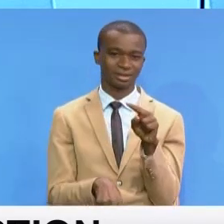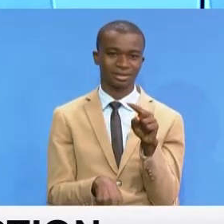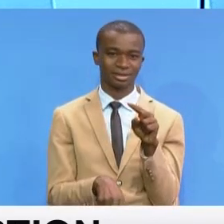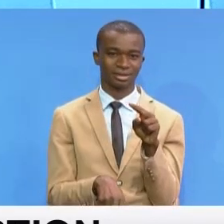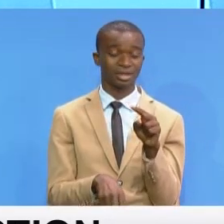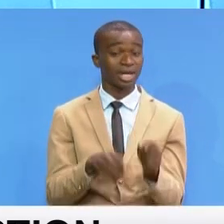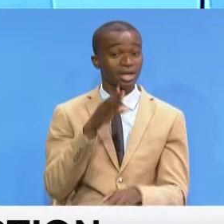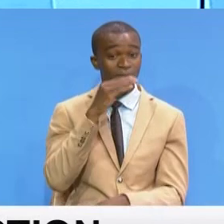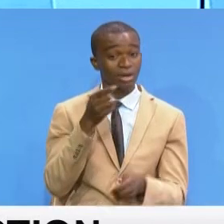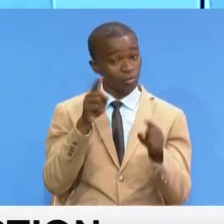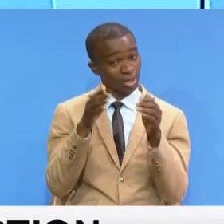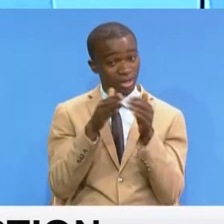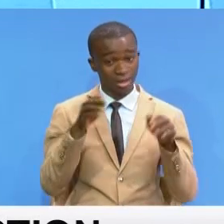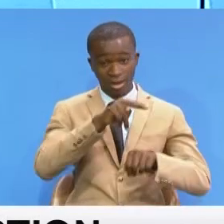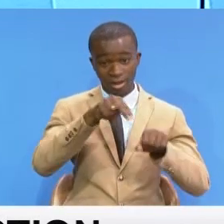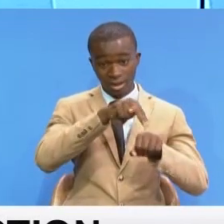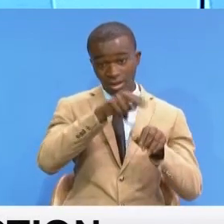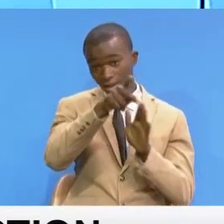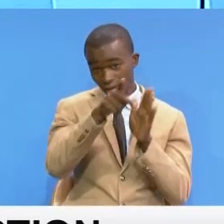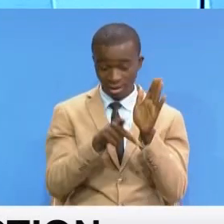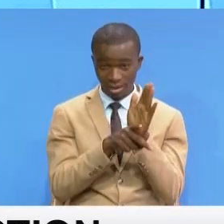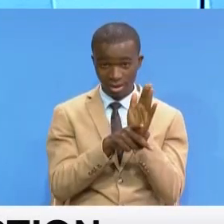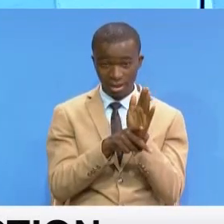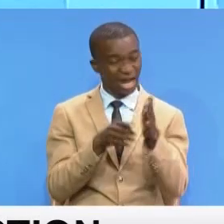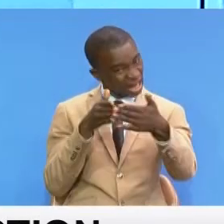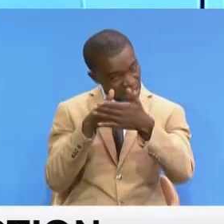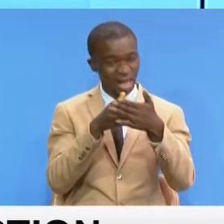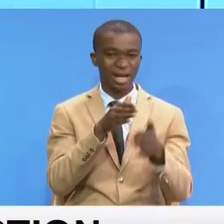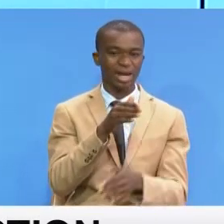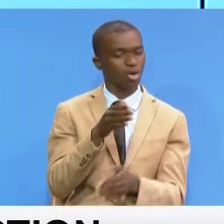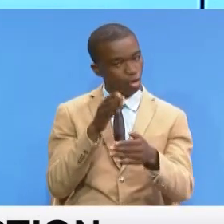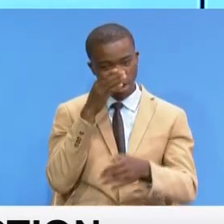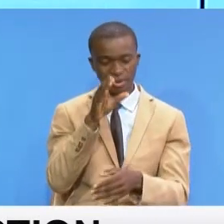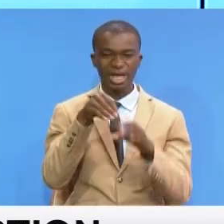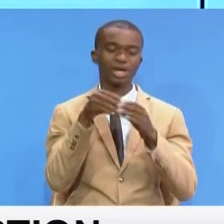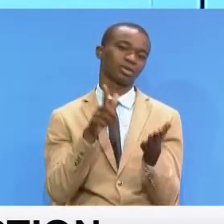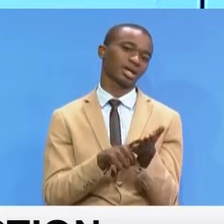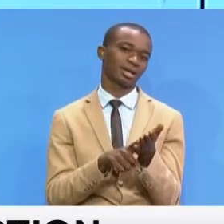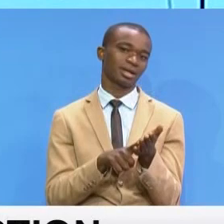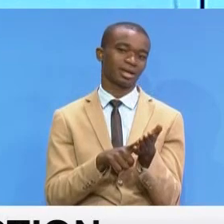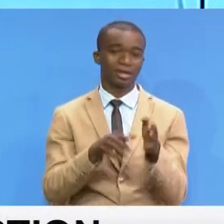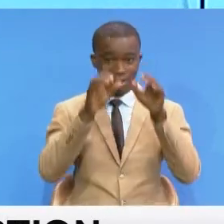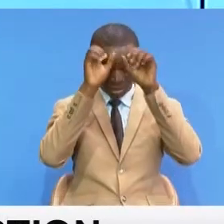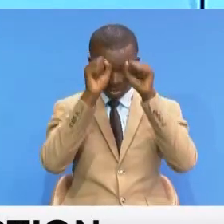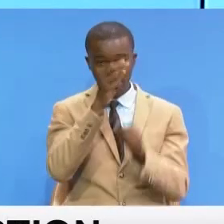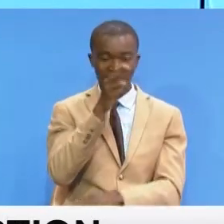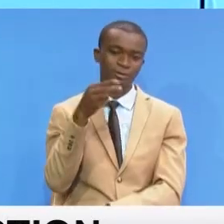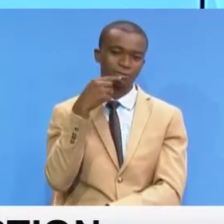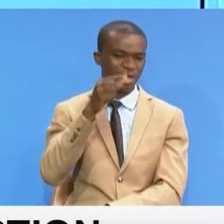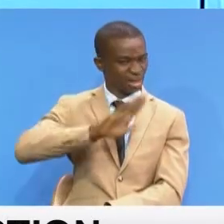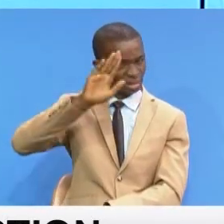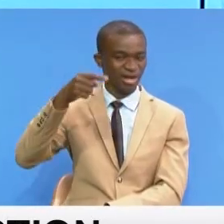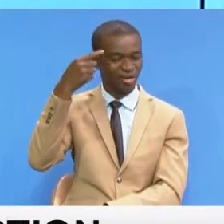Speaking when he launched the national policy on anti-corruption in Lusaka, President Hichilema says his